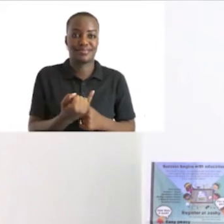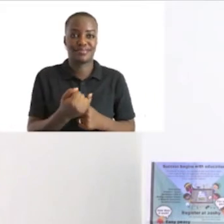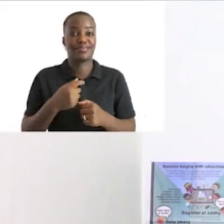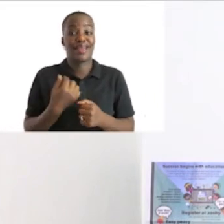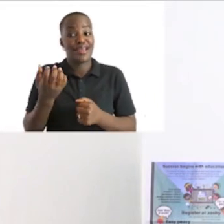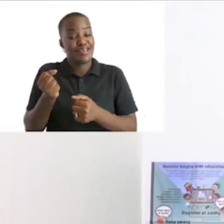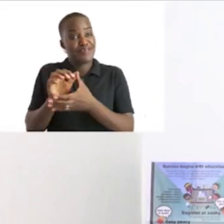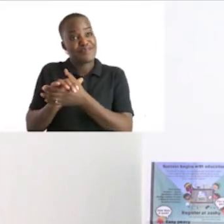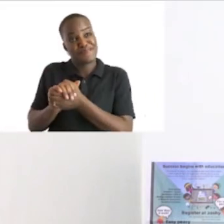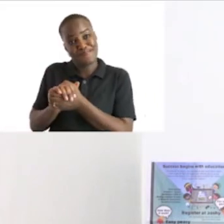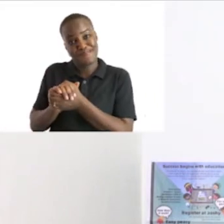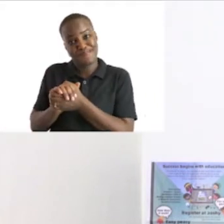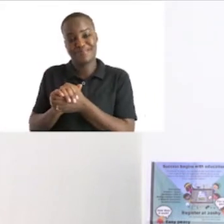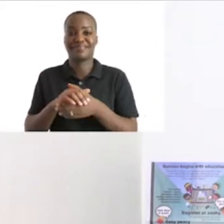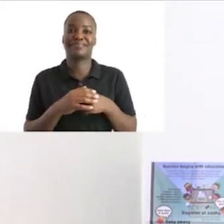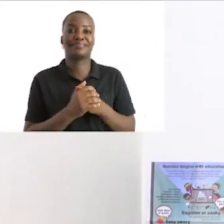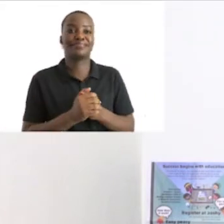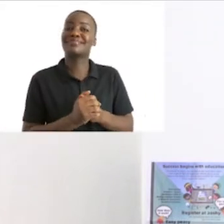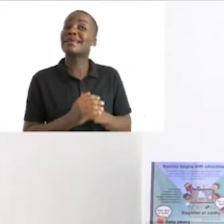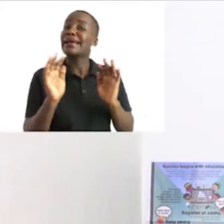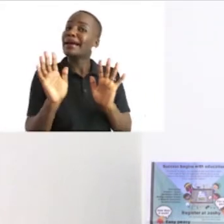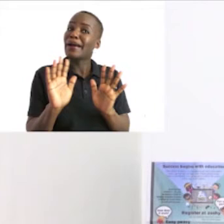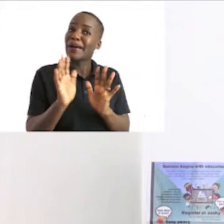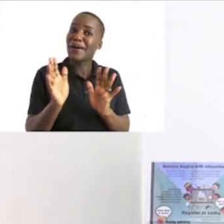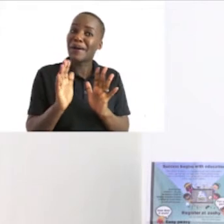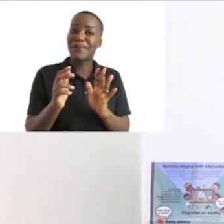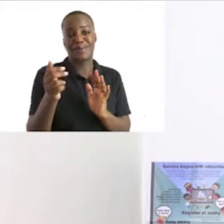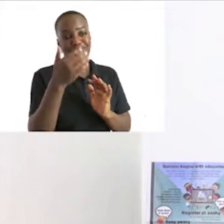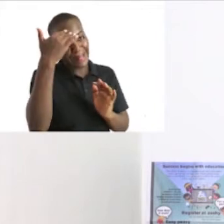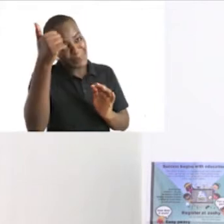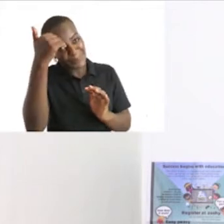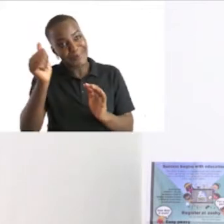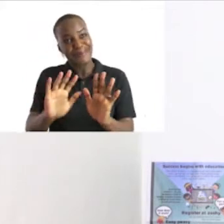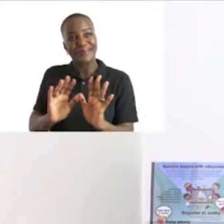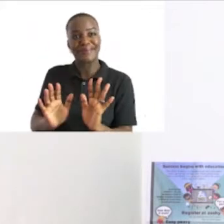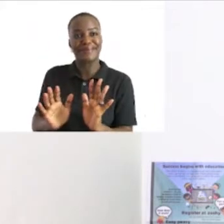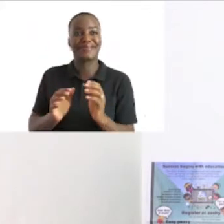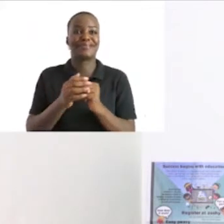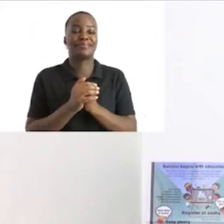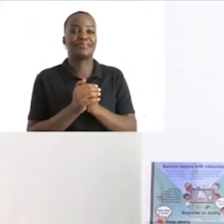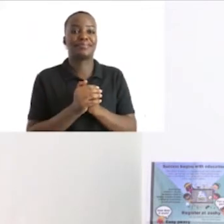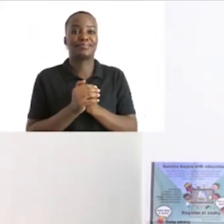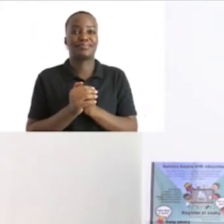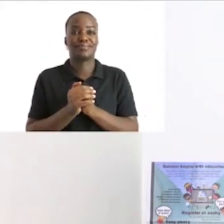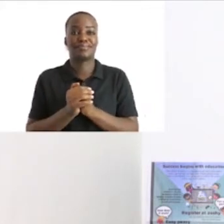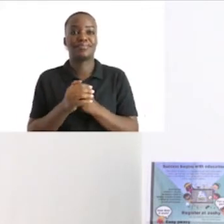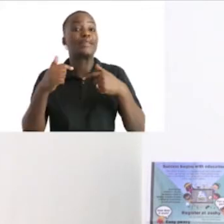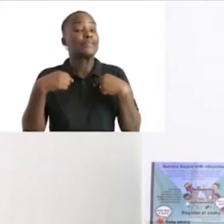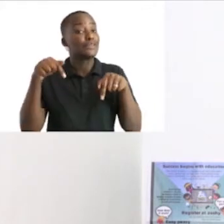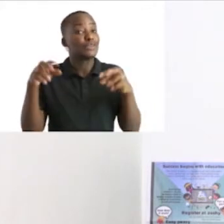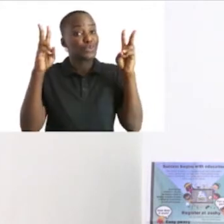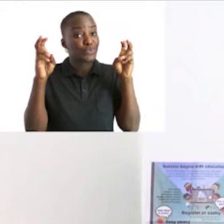have my friend joining me today. Let's say hi to everyone at home. Hello. Our theme this week has